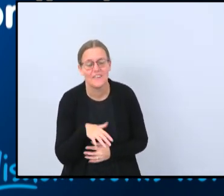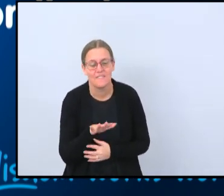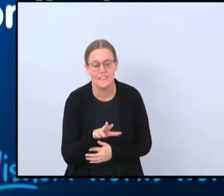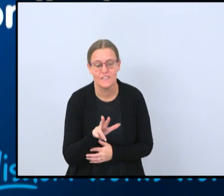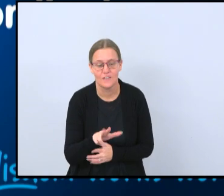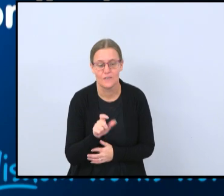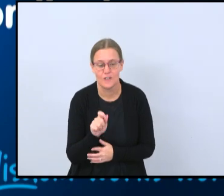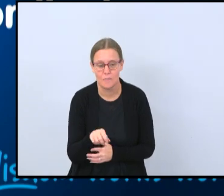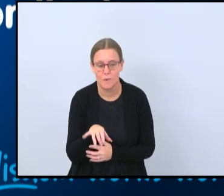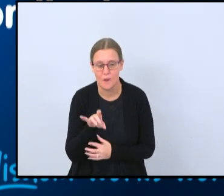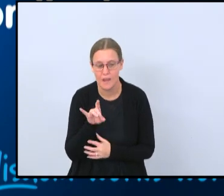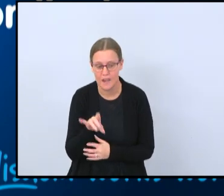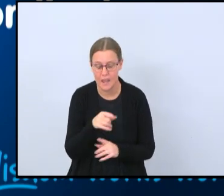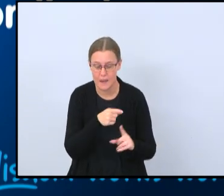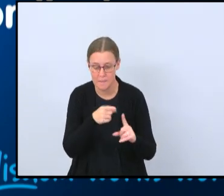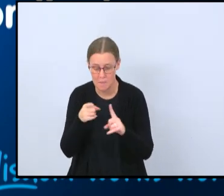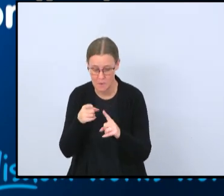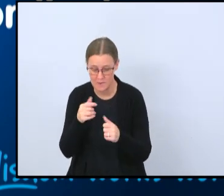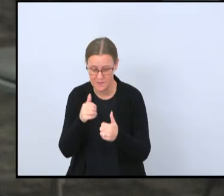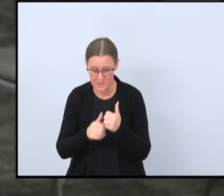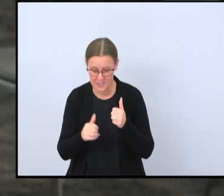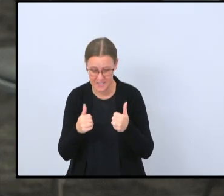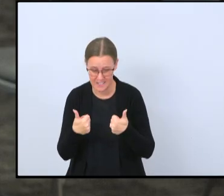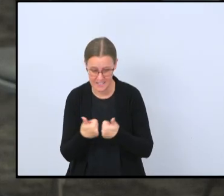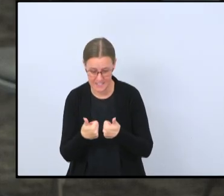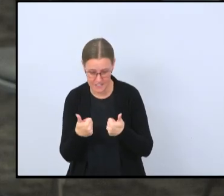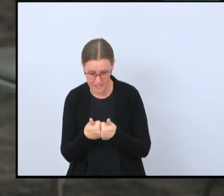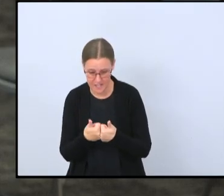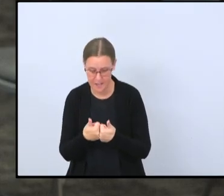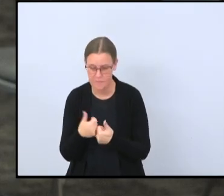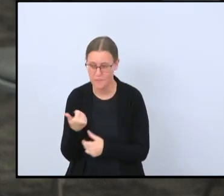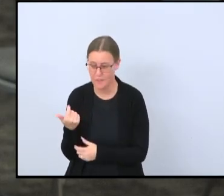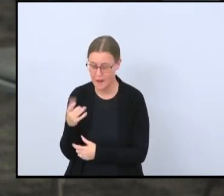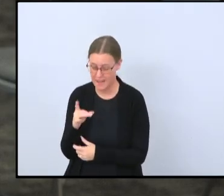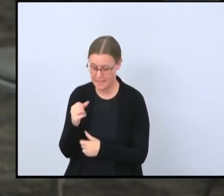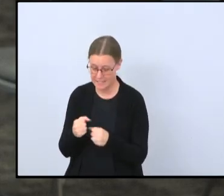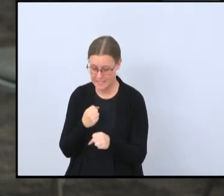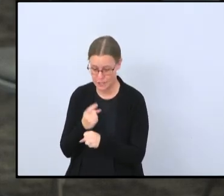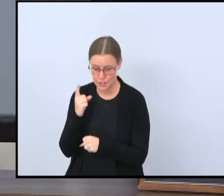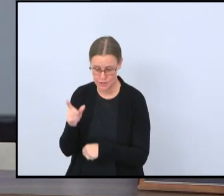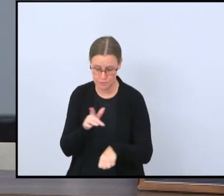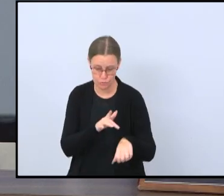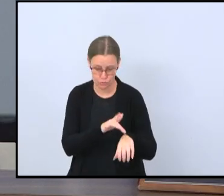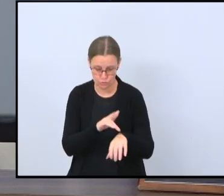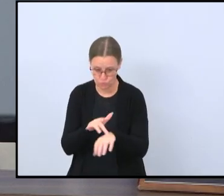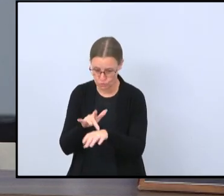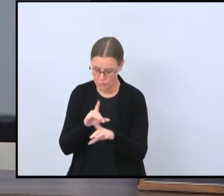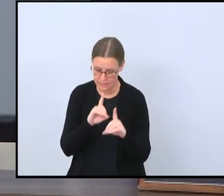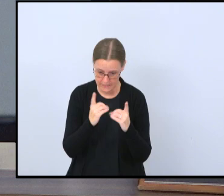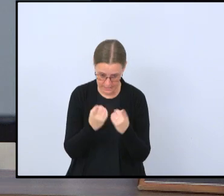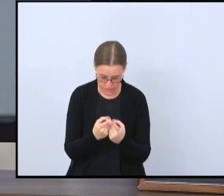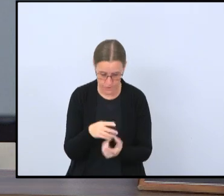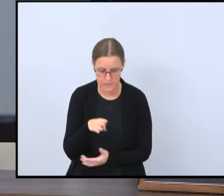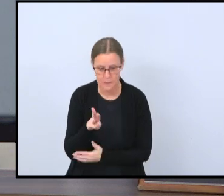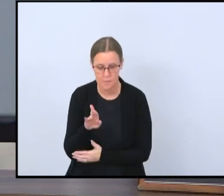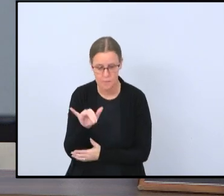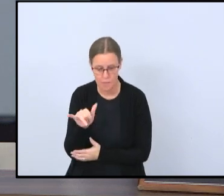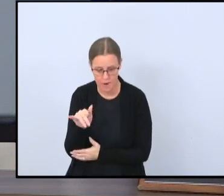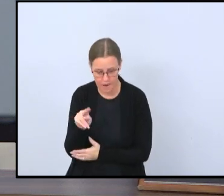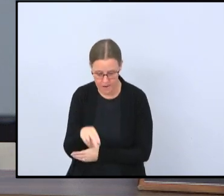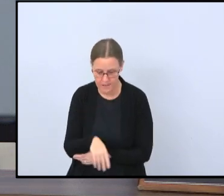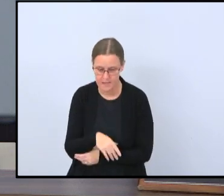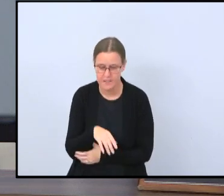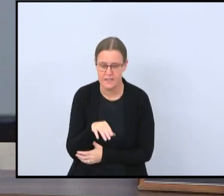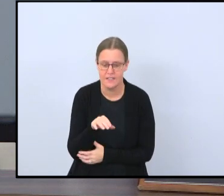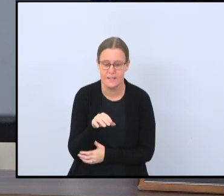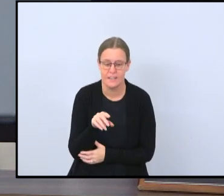53.8 points per game. Over the past 13 years, Foster has coached across several districts, including Bryan, Copper's Cove,